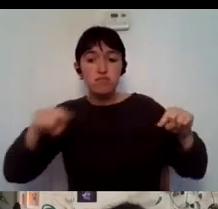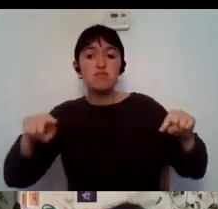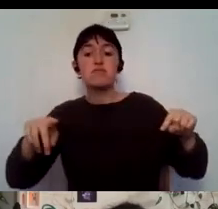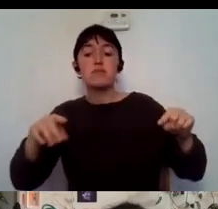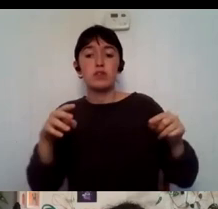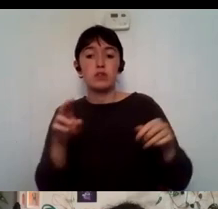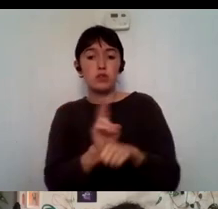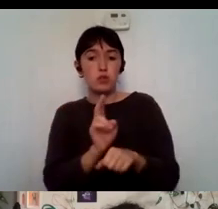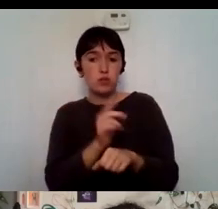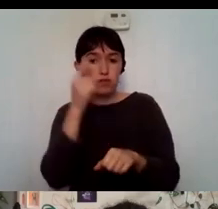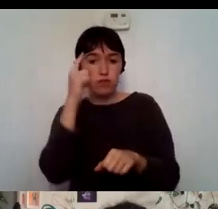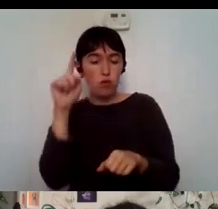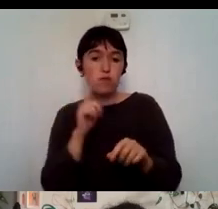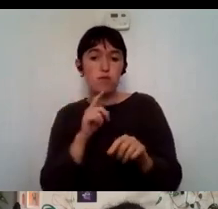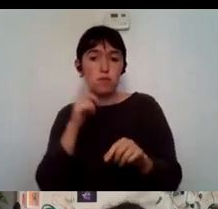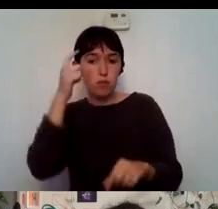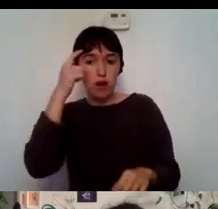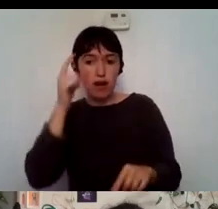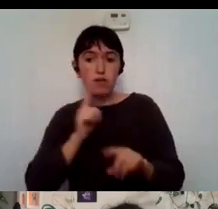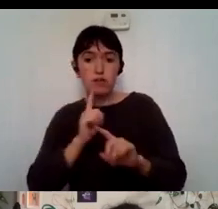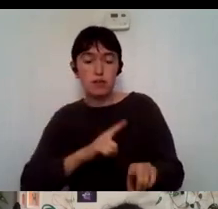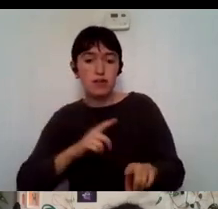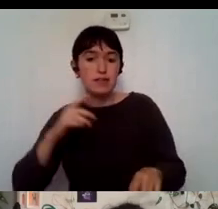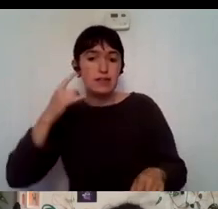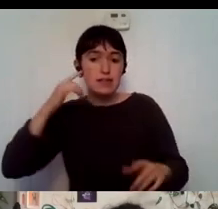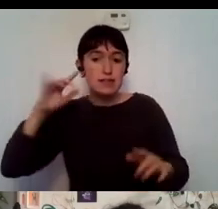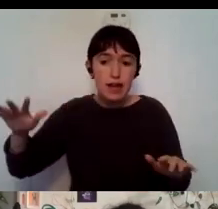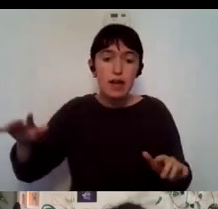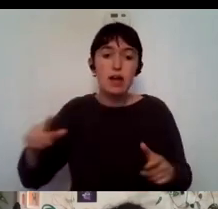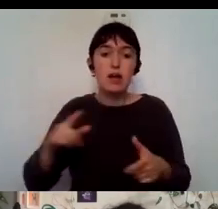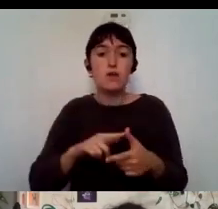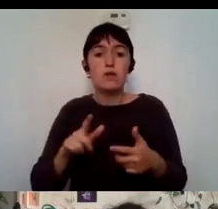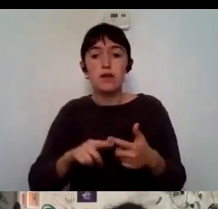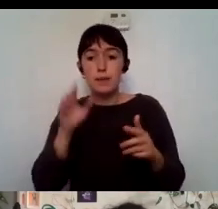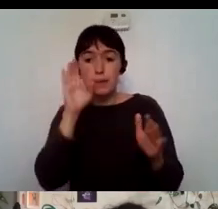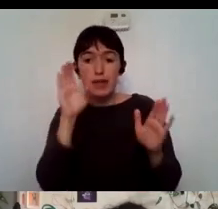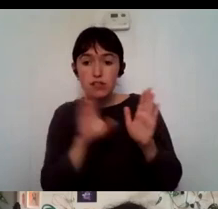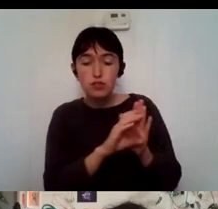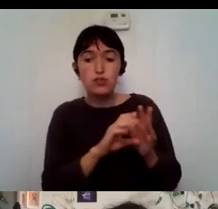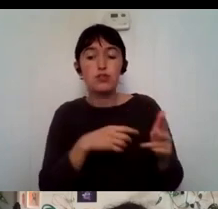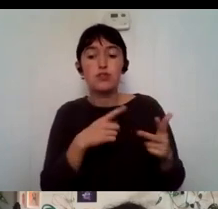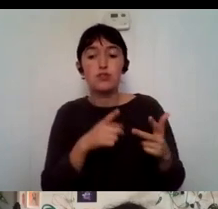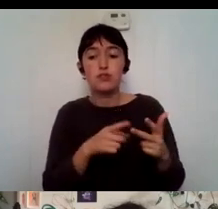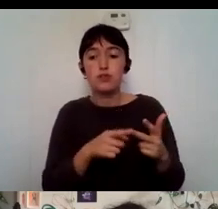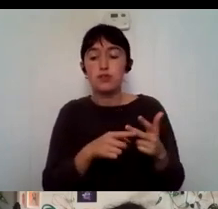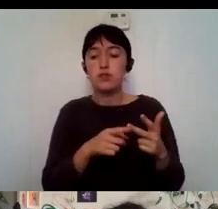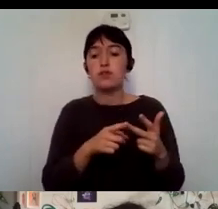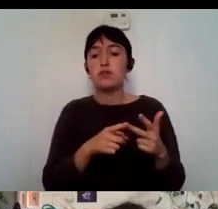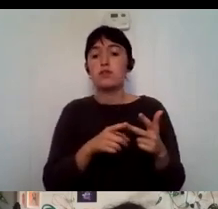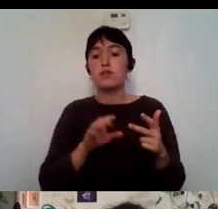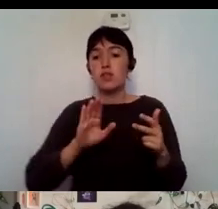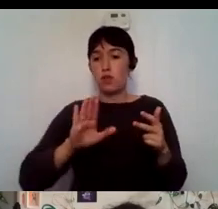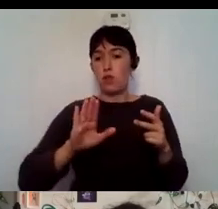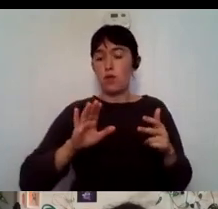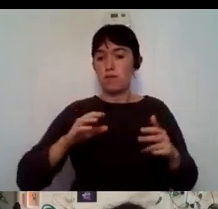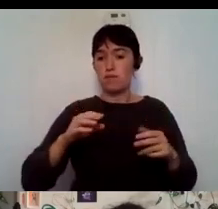response to pictures, to language, to your own motor control.